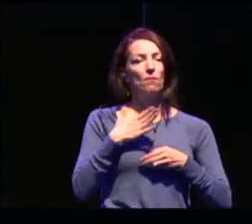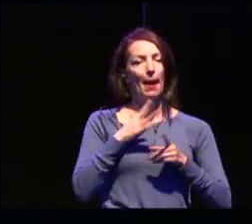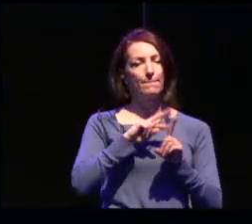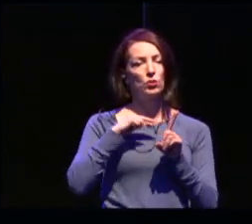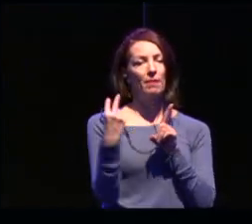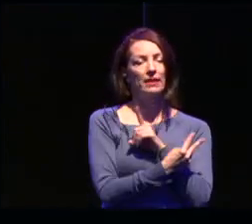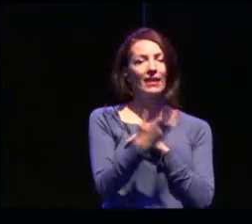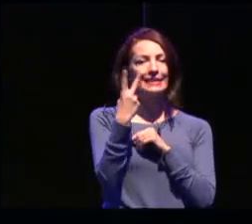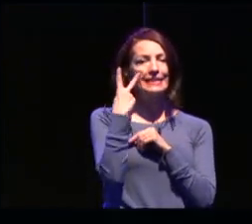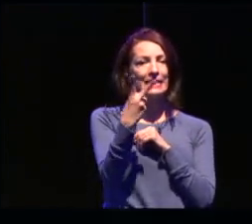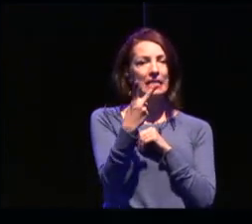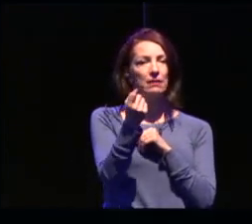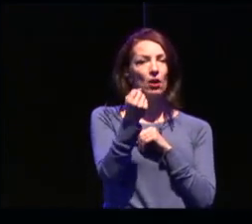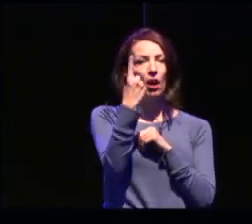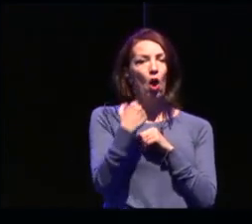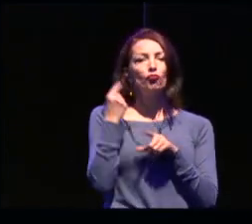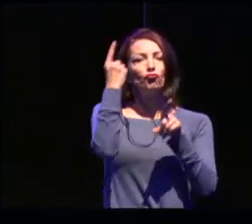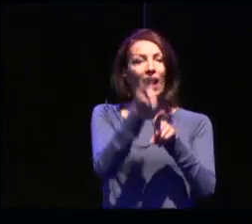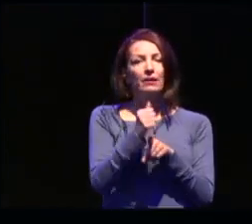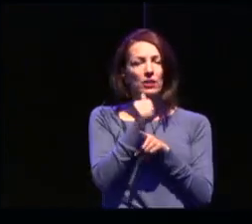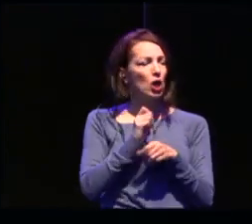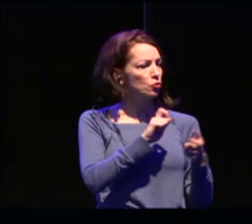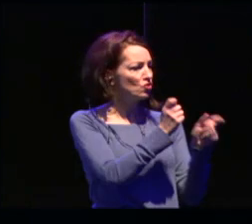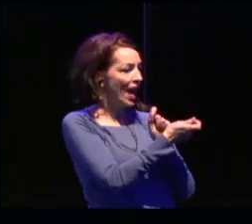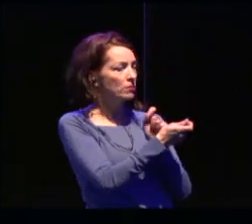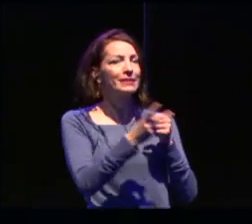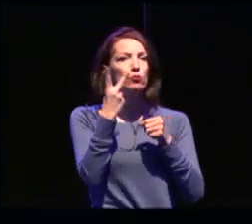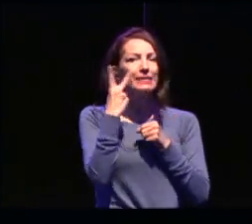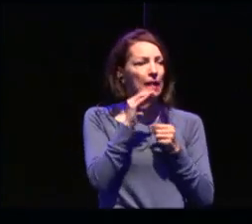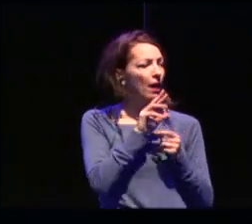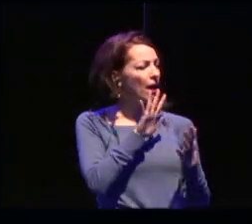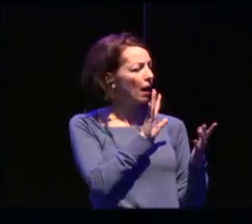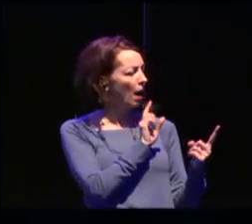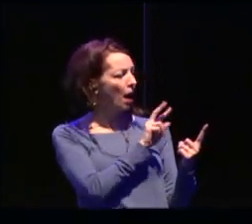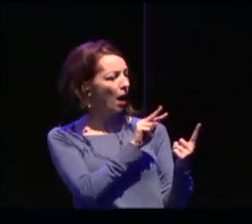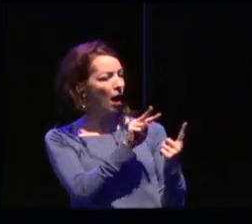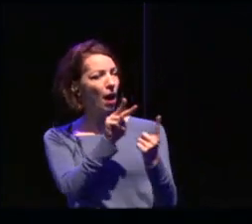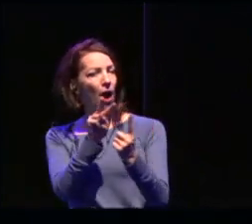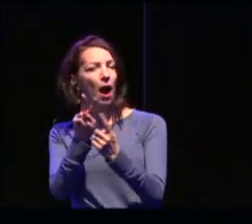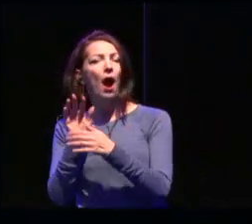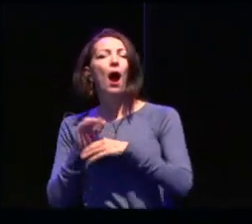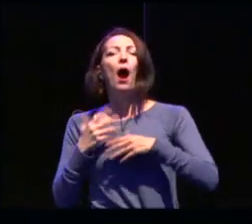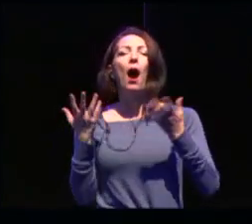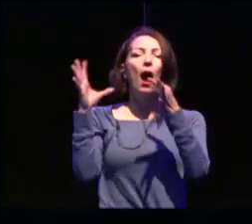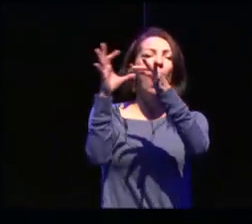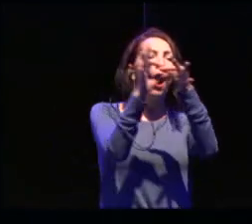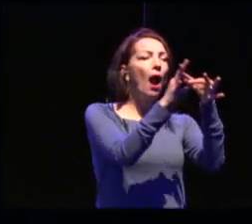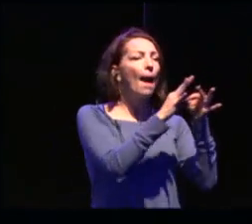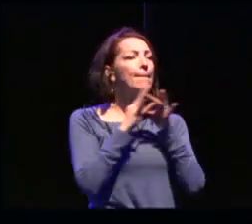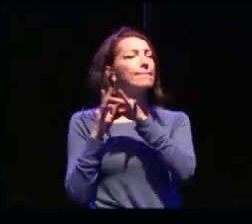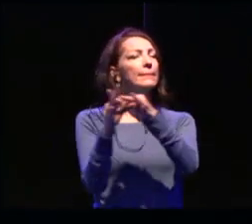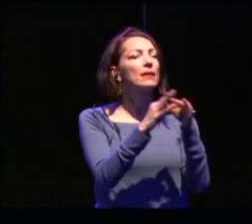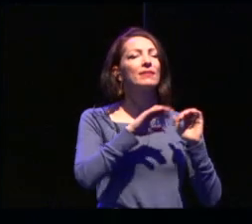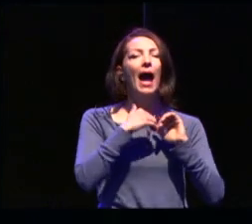may see rightly, not to set things rightly, but to see it rightly. And if I see it rightly, things come into harmony with the way that